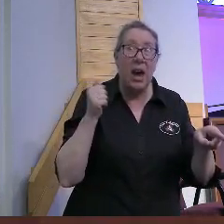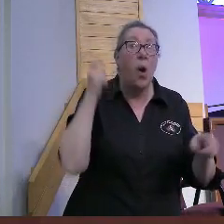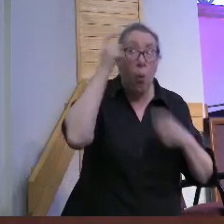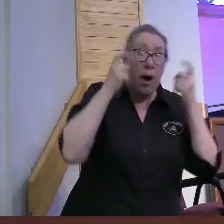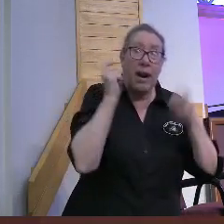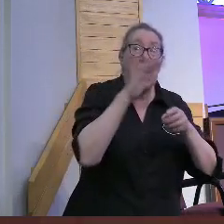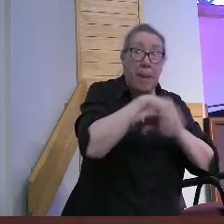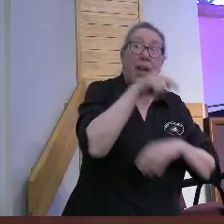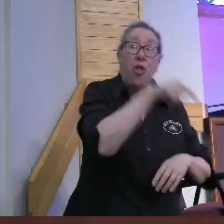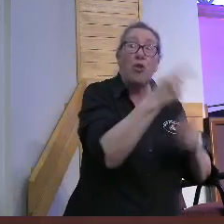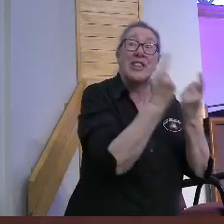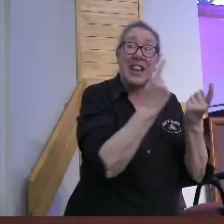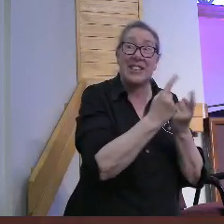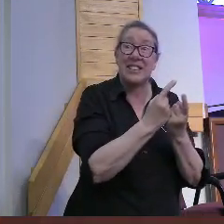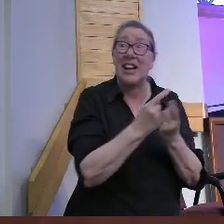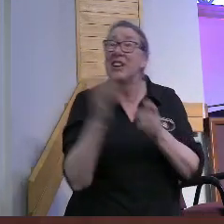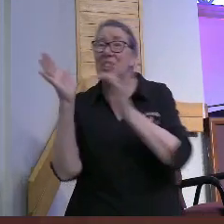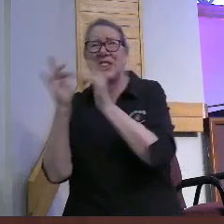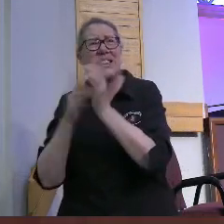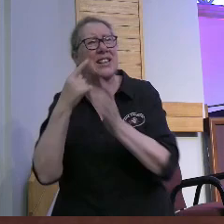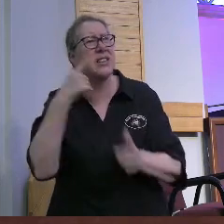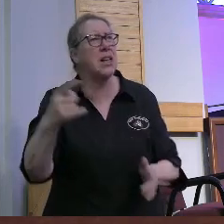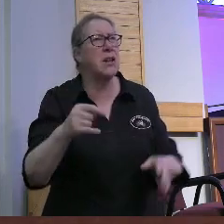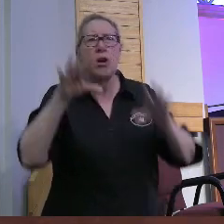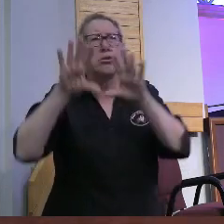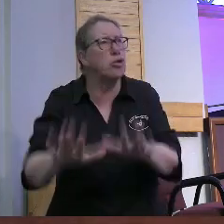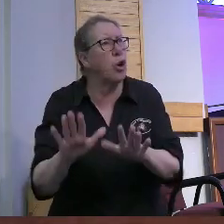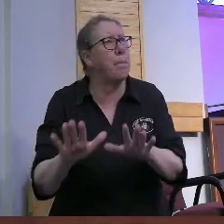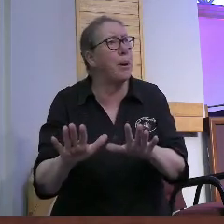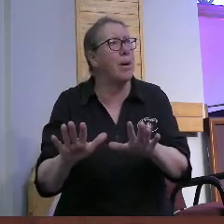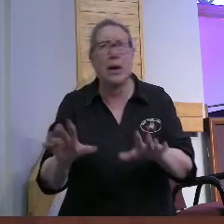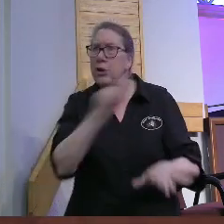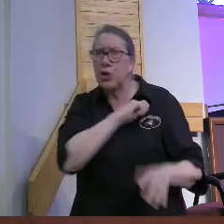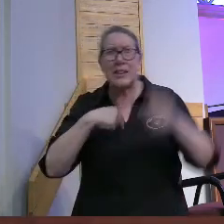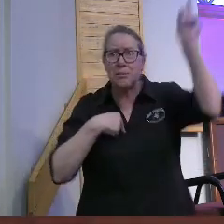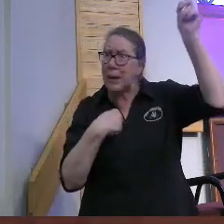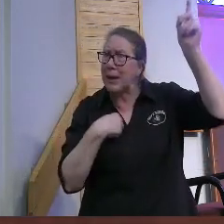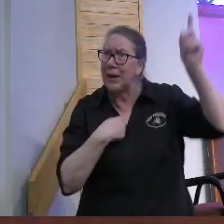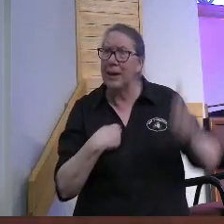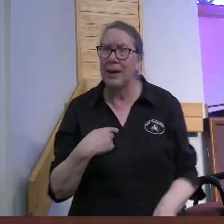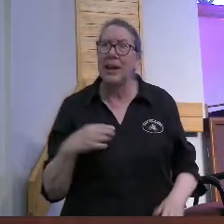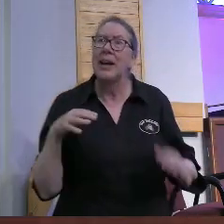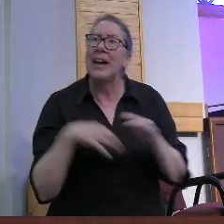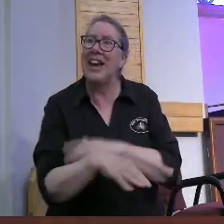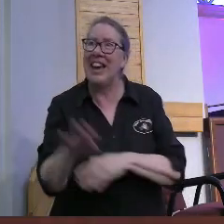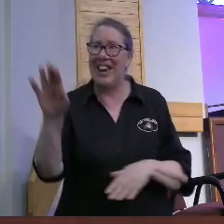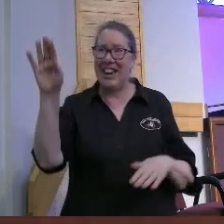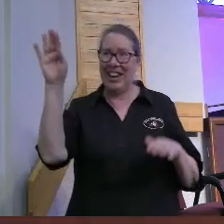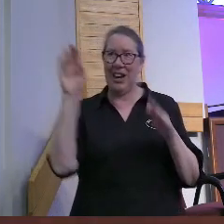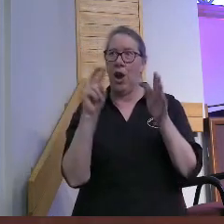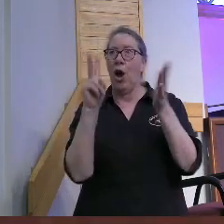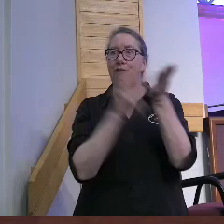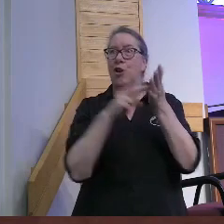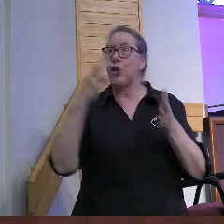are the ones that are worried. And so Jesus says, stop it. Put your trust in me. In verse 33, we know the scripture well, but seek first the kingdom of